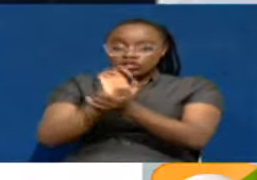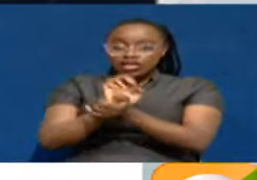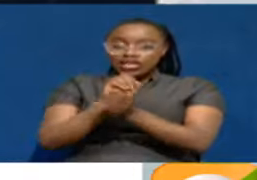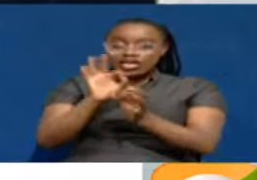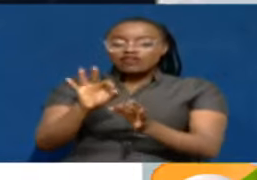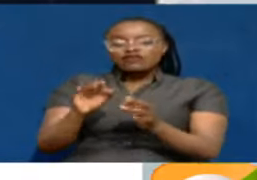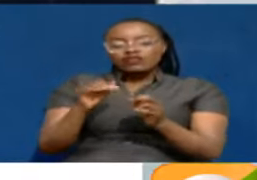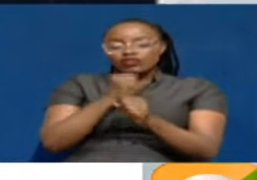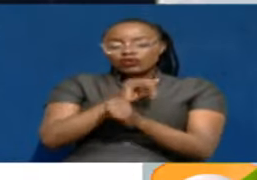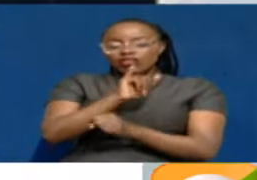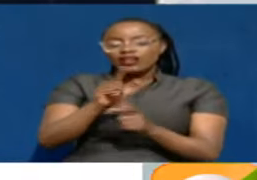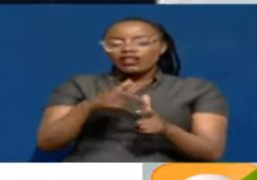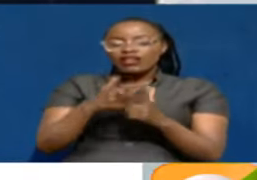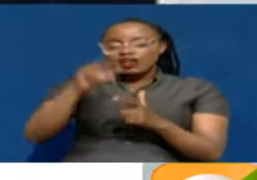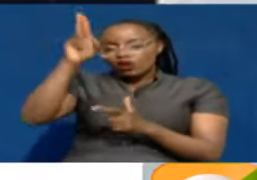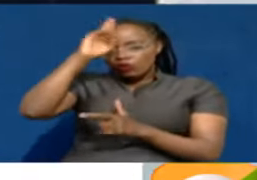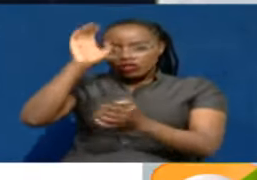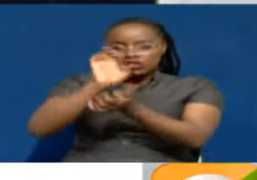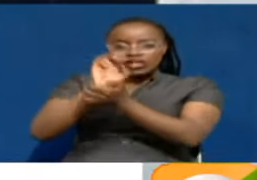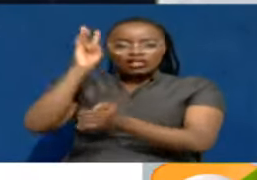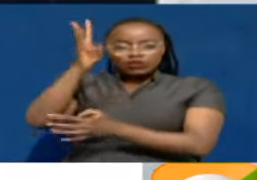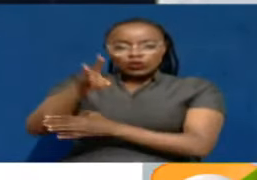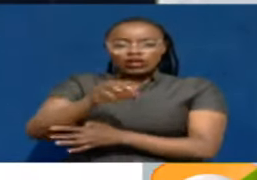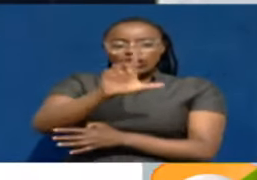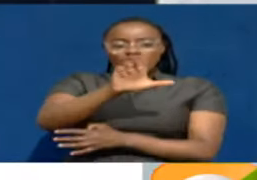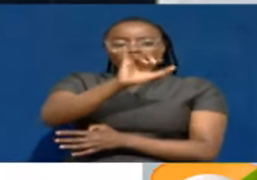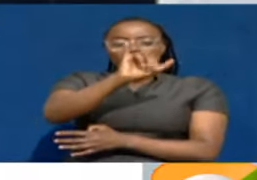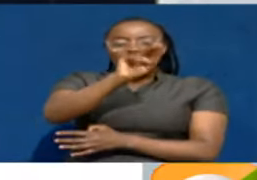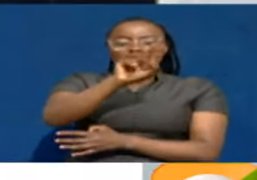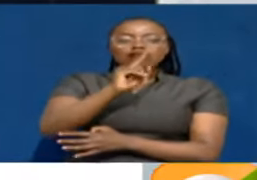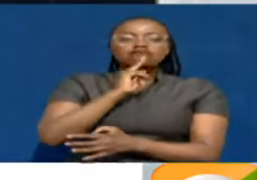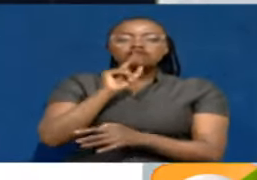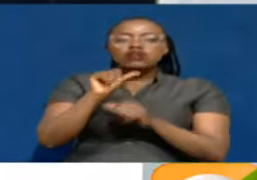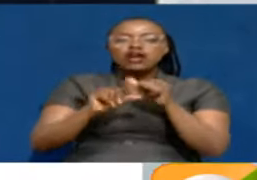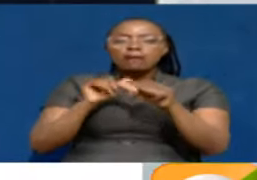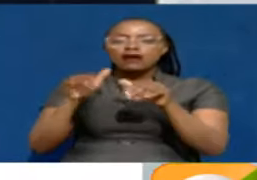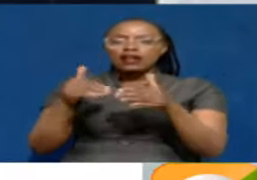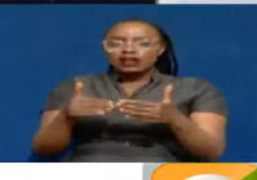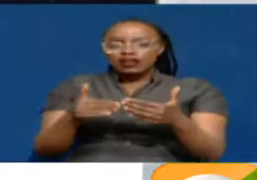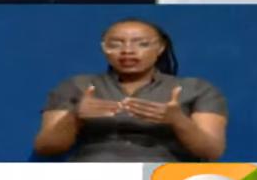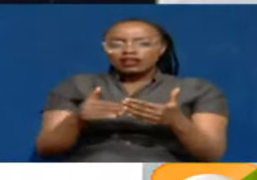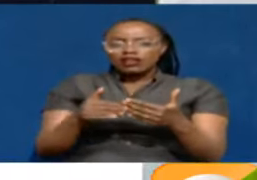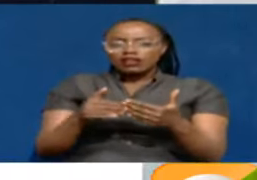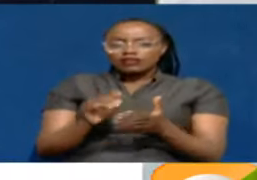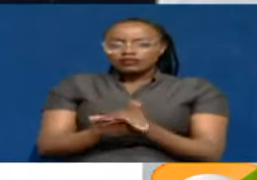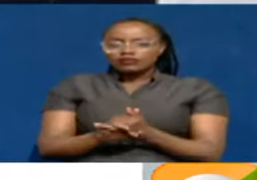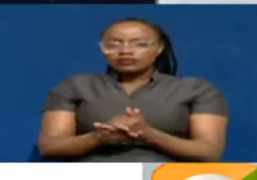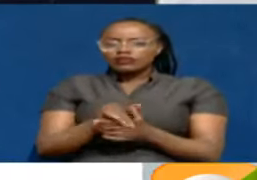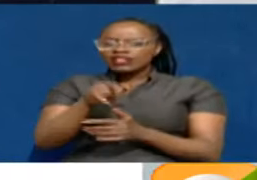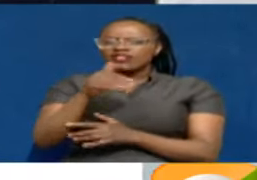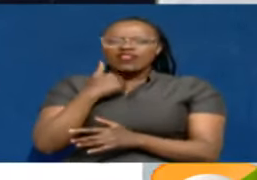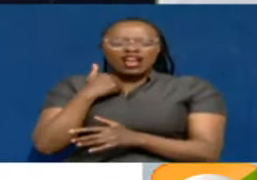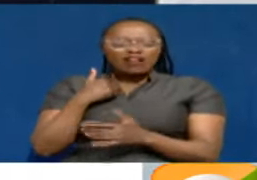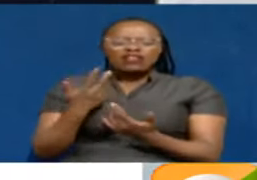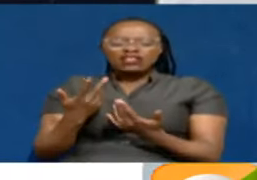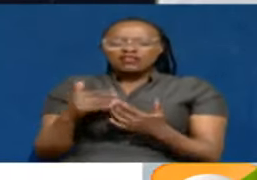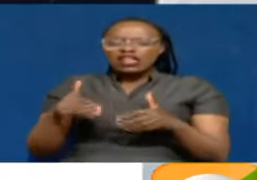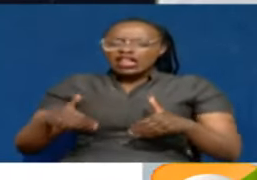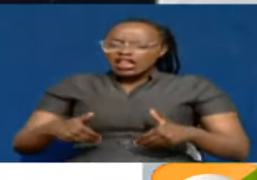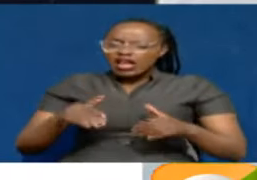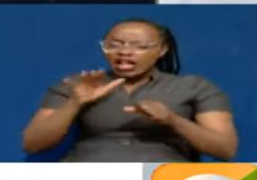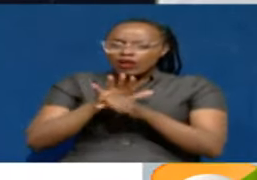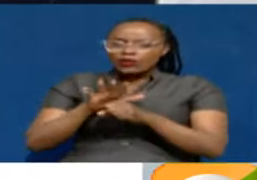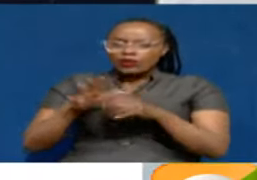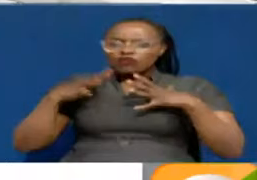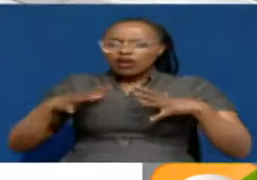Otherwise, the police minister was going to arrest him. And Lina's talked about how at Nkandla, Yes. Yeah, there were armed people, hundreds of